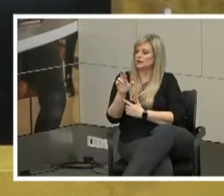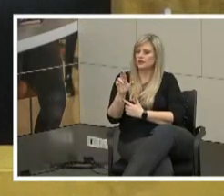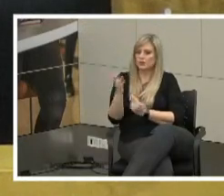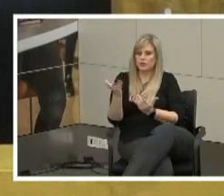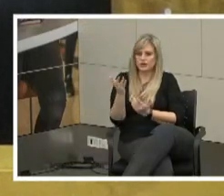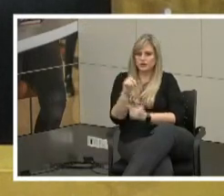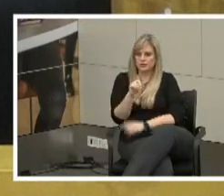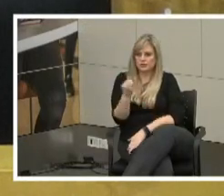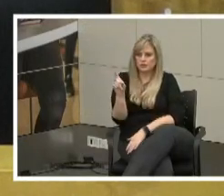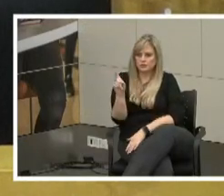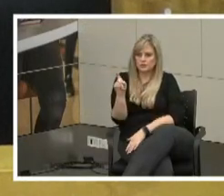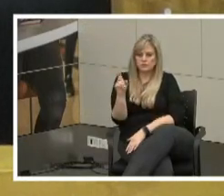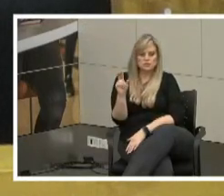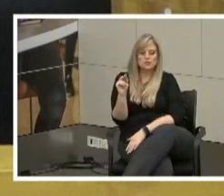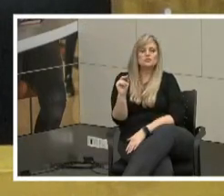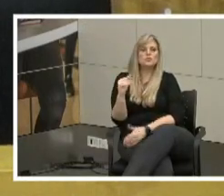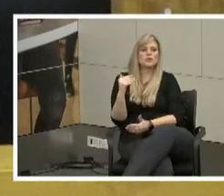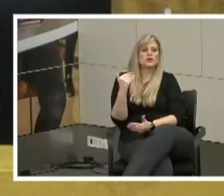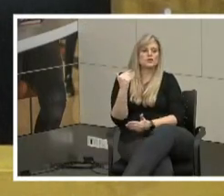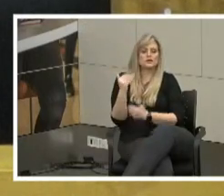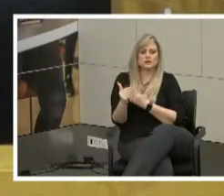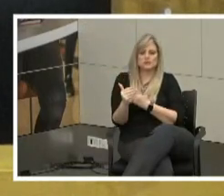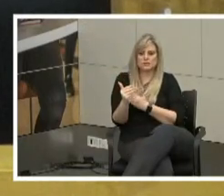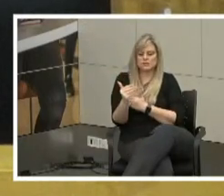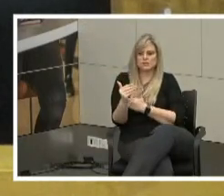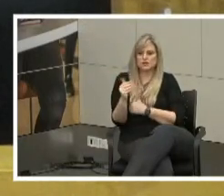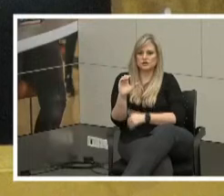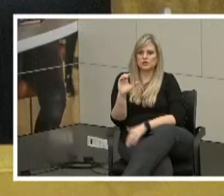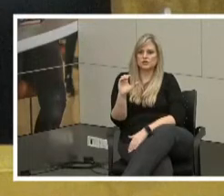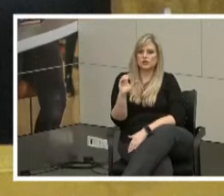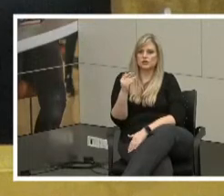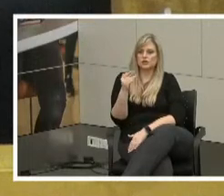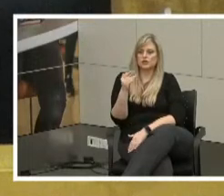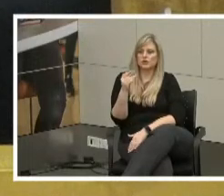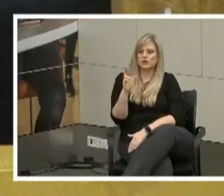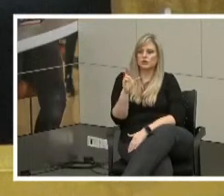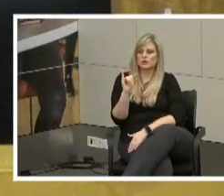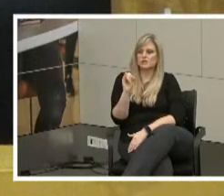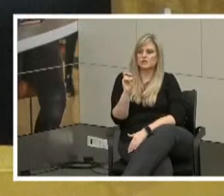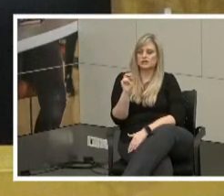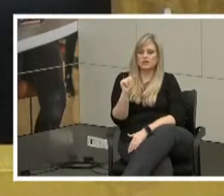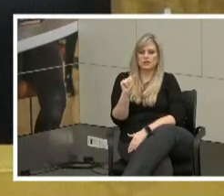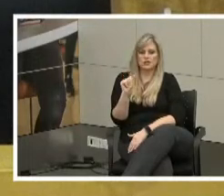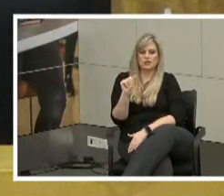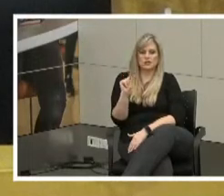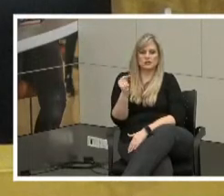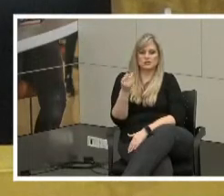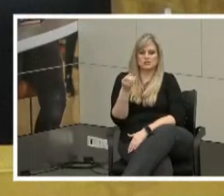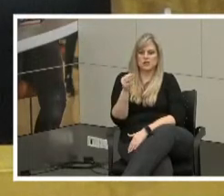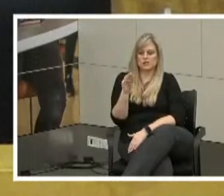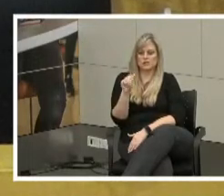here no okay um um Christiana Thomas is Christiana